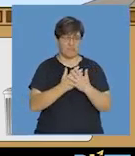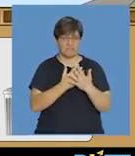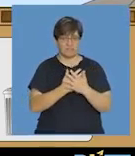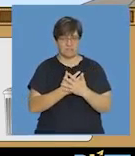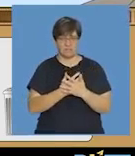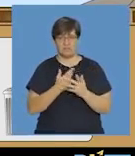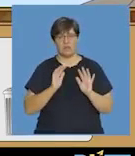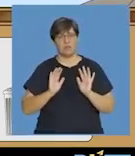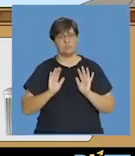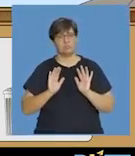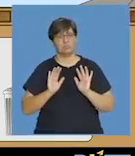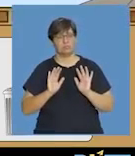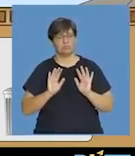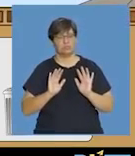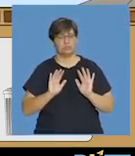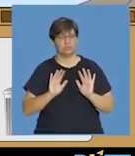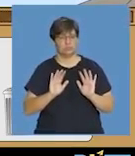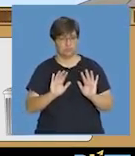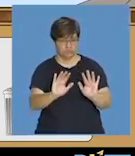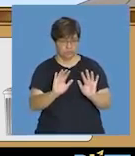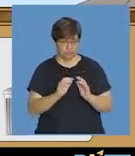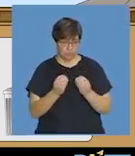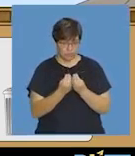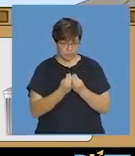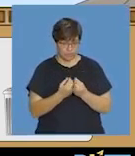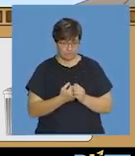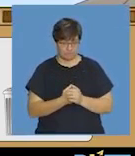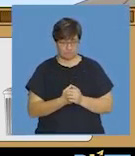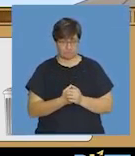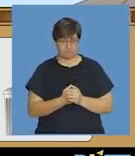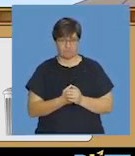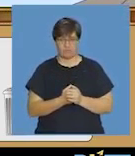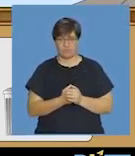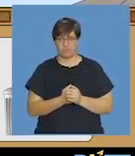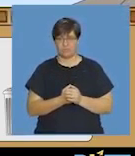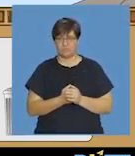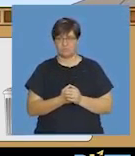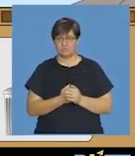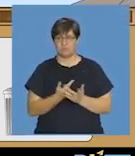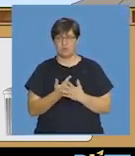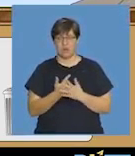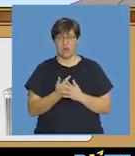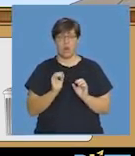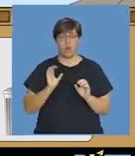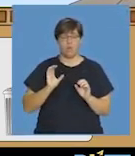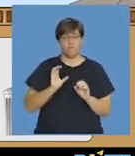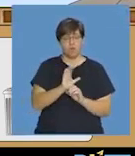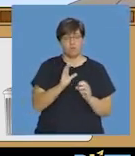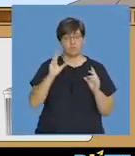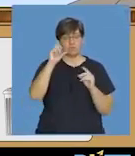he's pushing the object. Okay? If I make this force smaller,